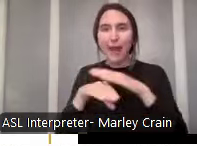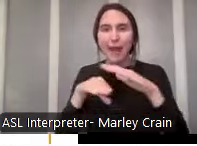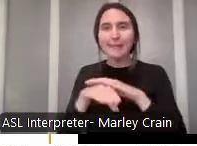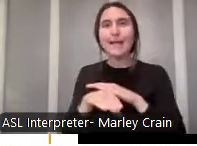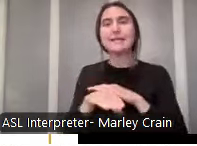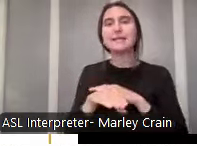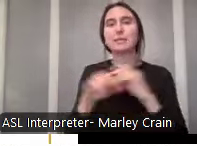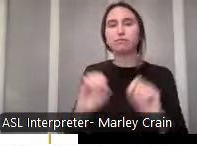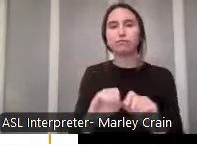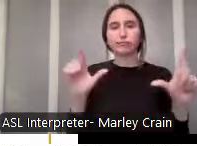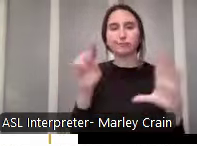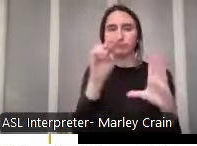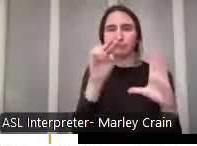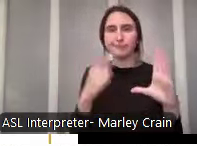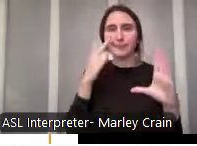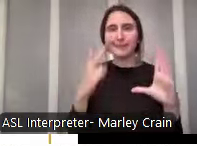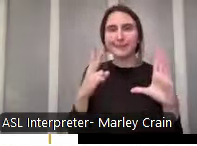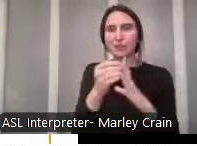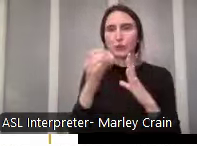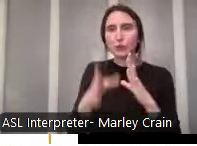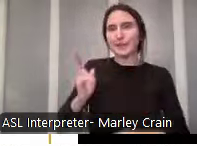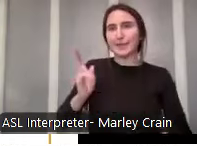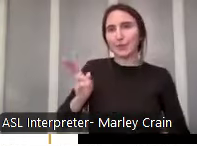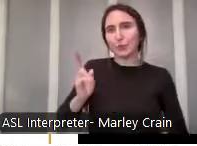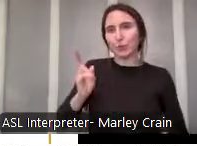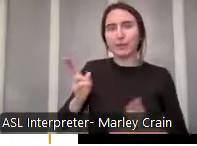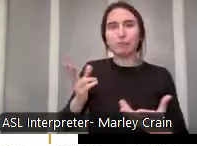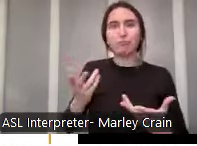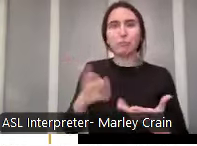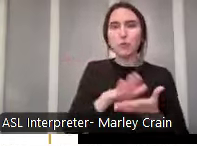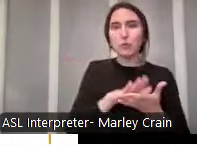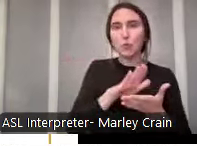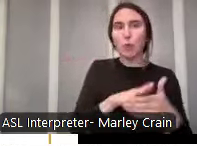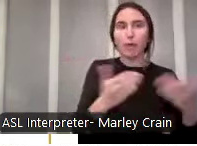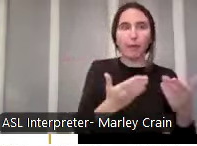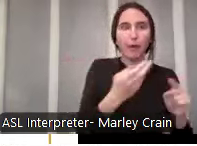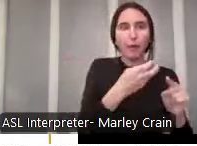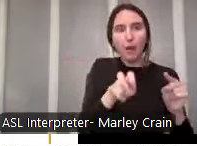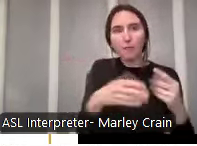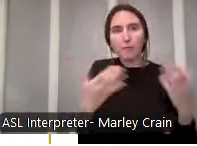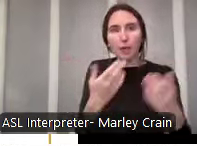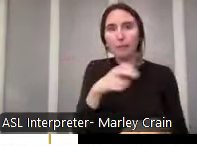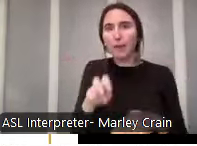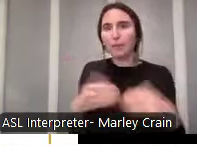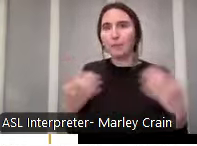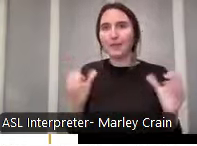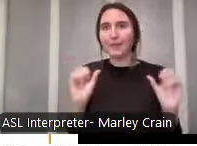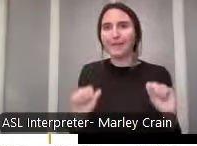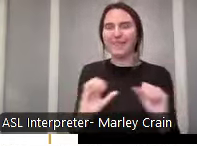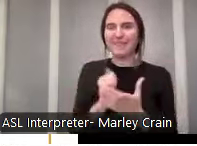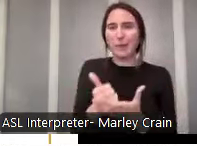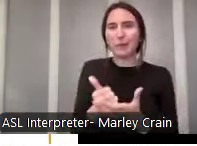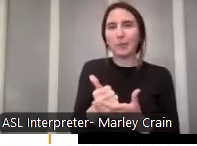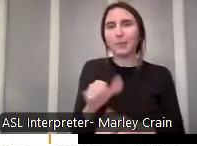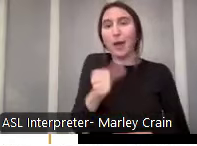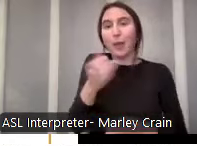school when. There's a lot of other information on here. The graduation tracker is on there. That's great to see how many credits